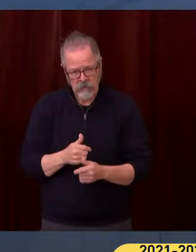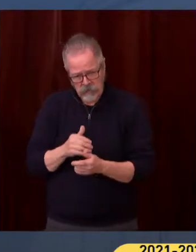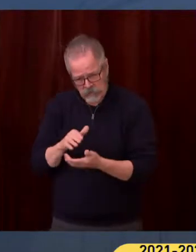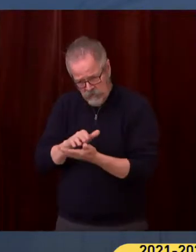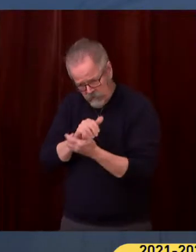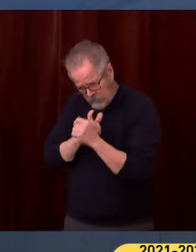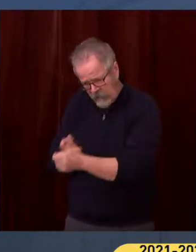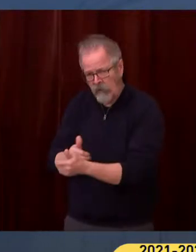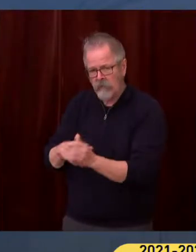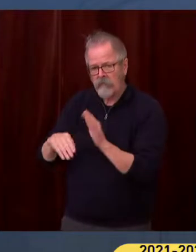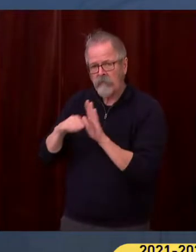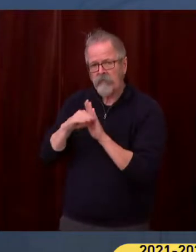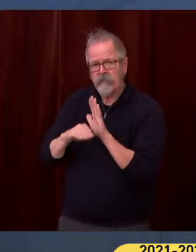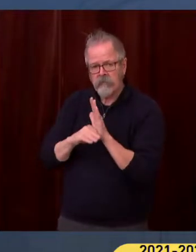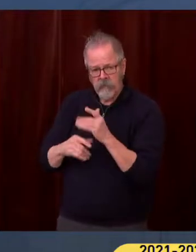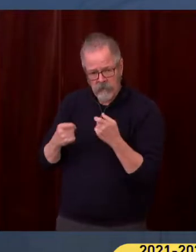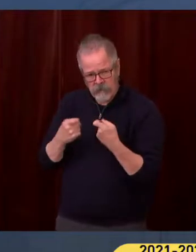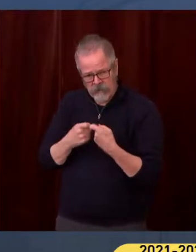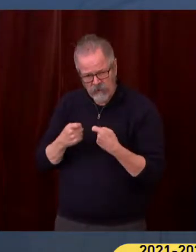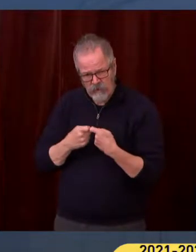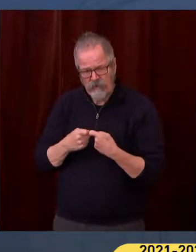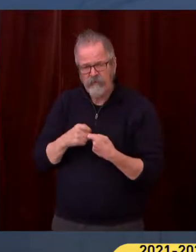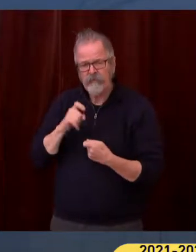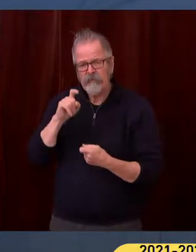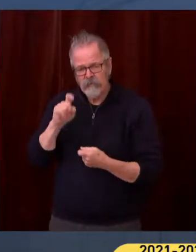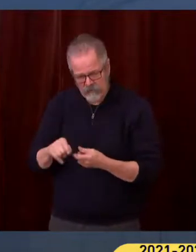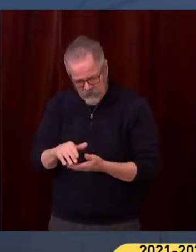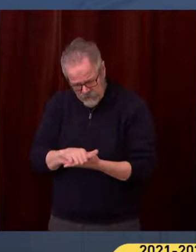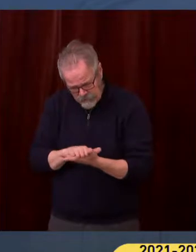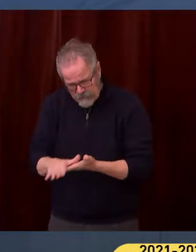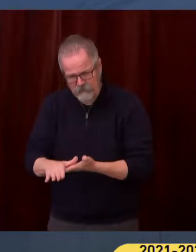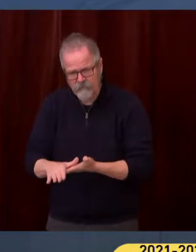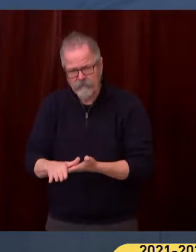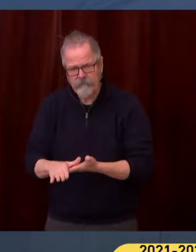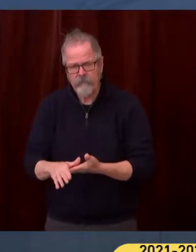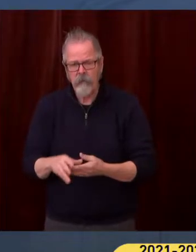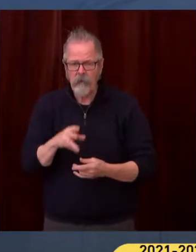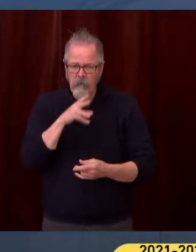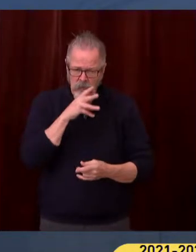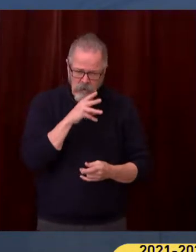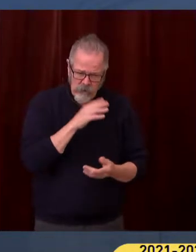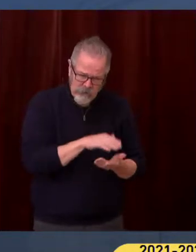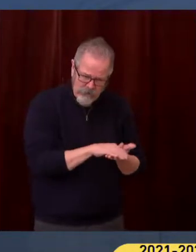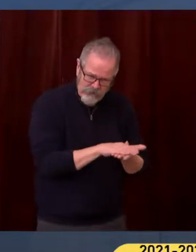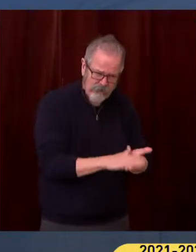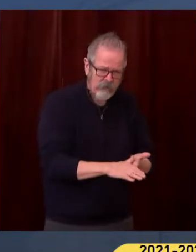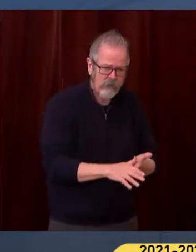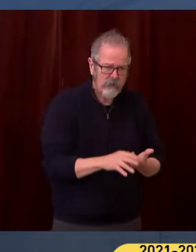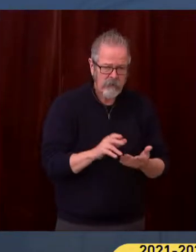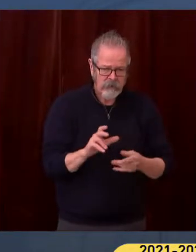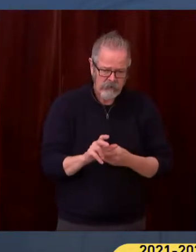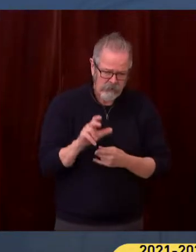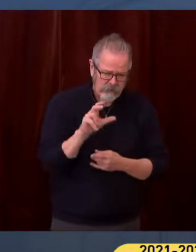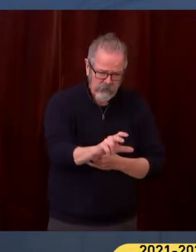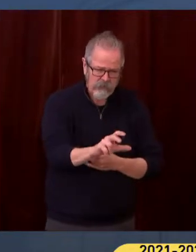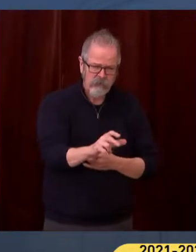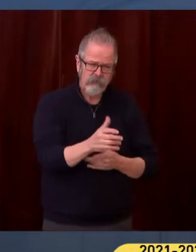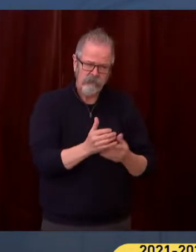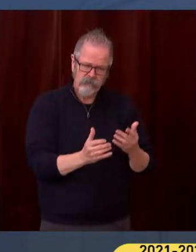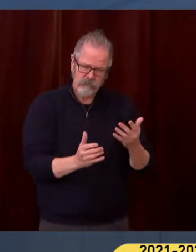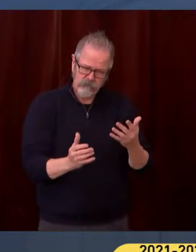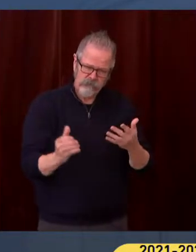populations and overburdened communities, including communities with high environmental and energy burdens and tribes.